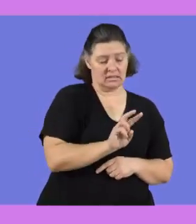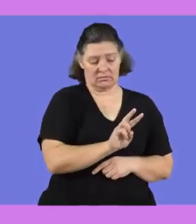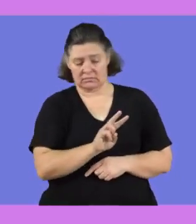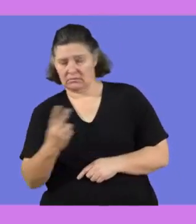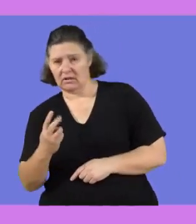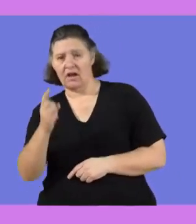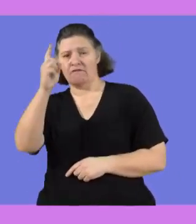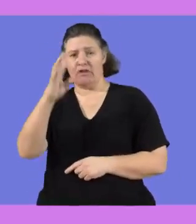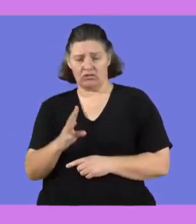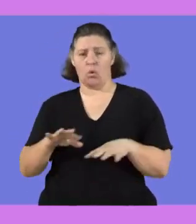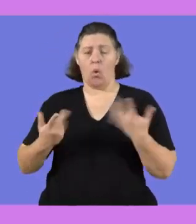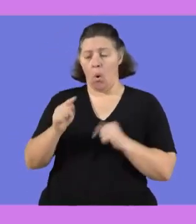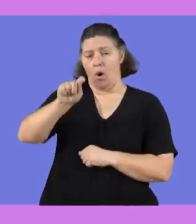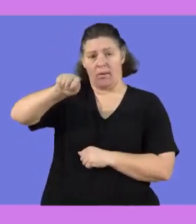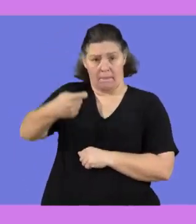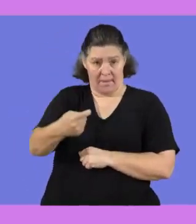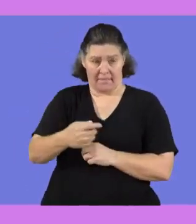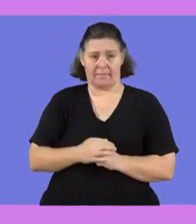percentage to fractions and decimal,